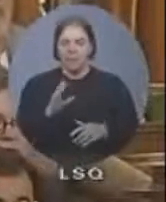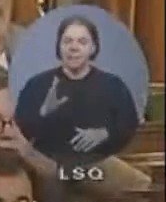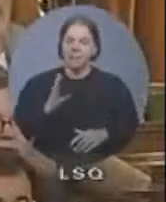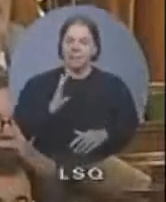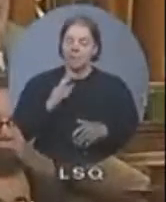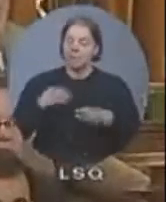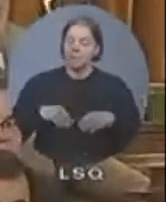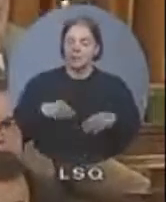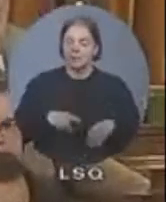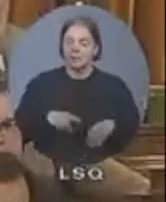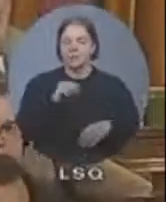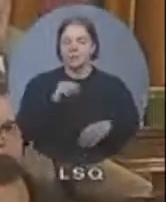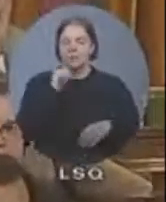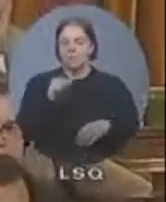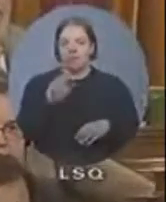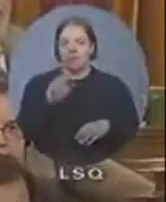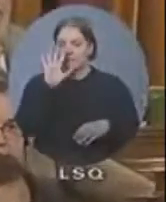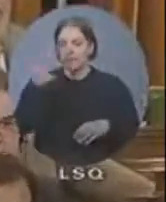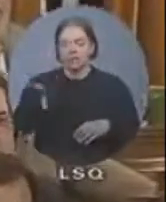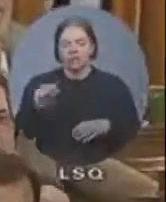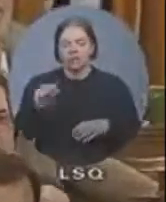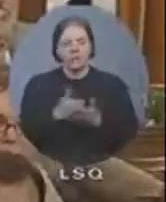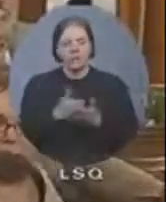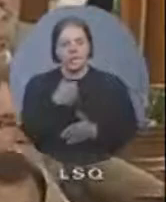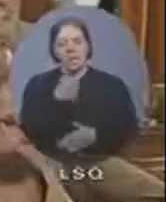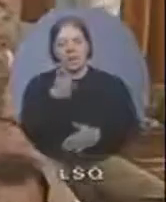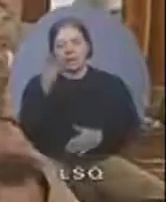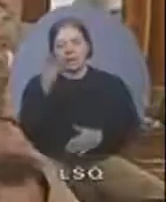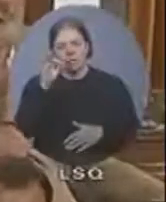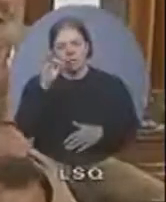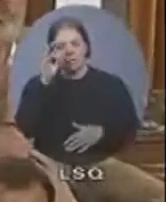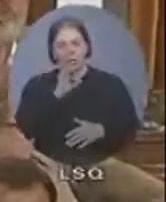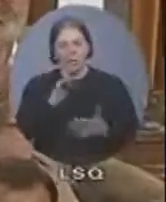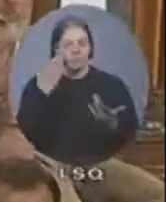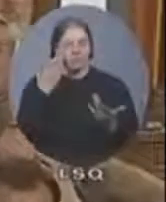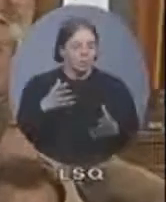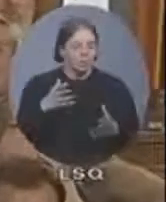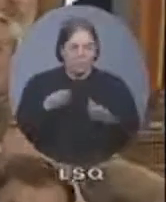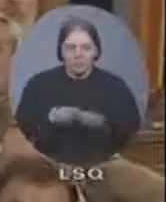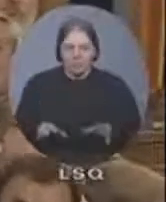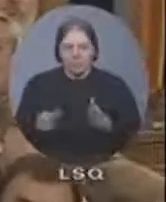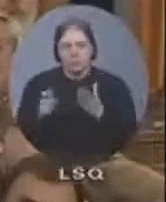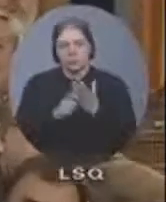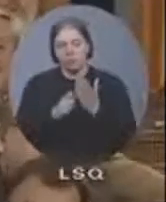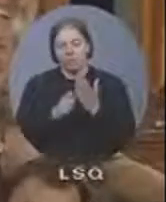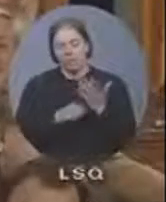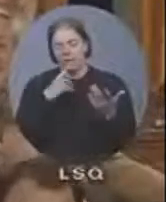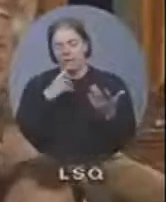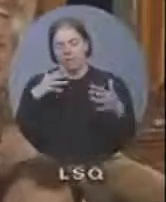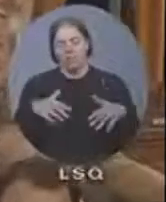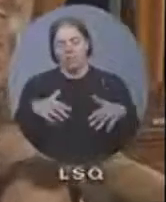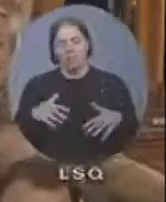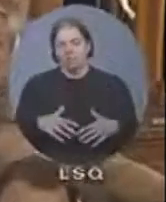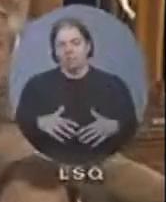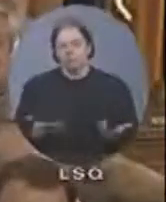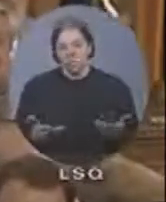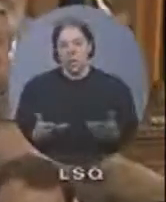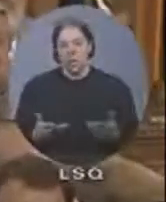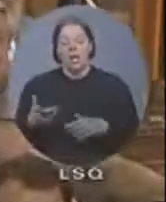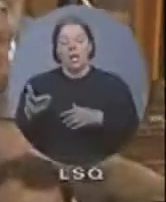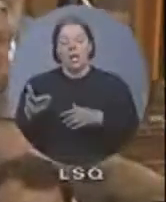it's serious. And when they don't try to get them back because she doesn't know they were lost,